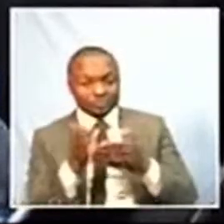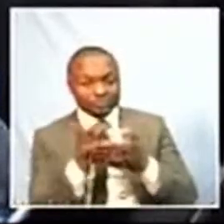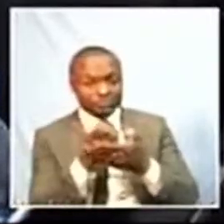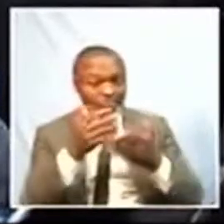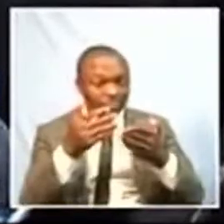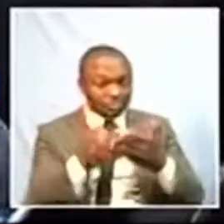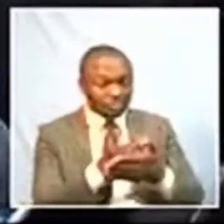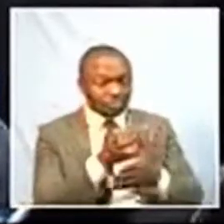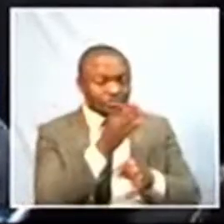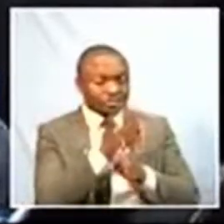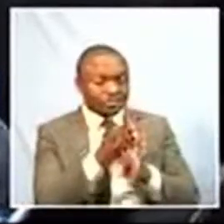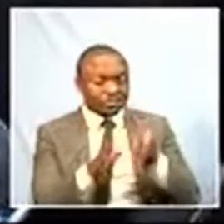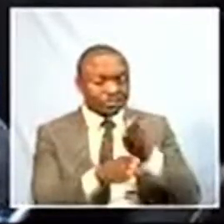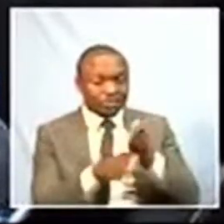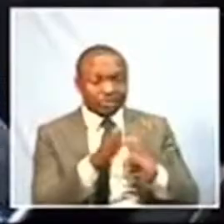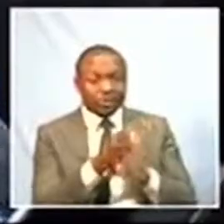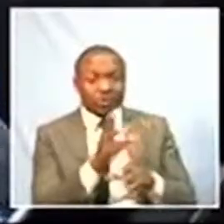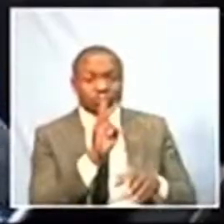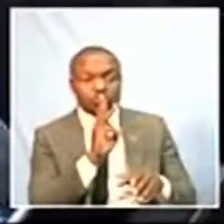you constructed deep tank,